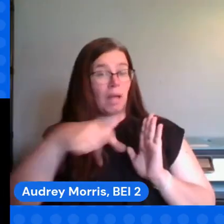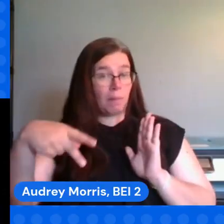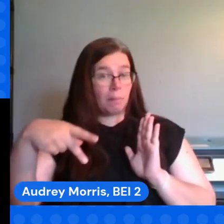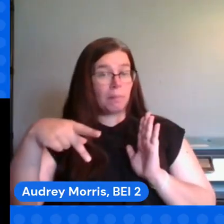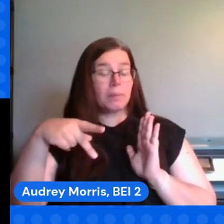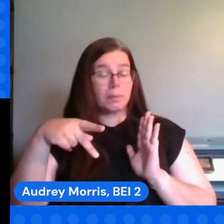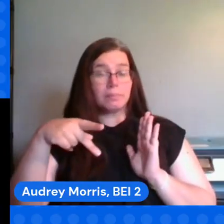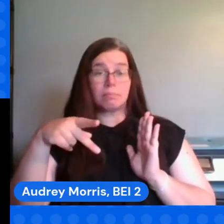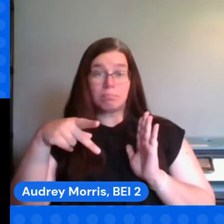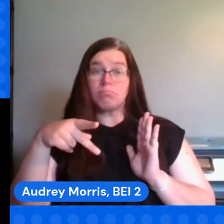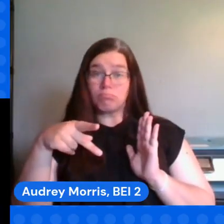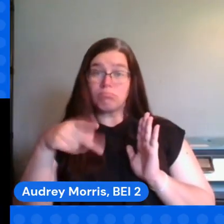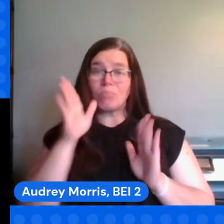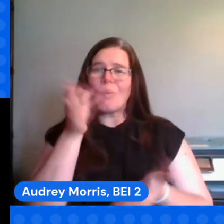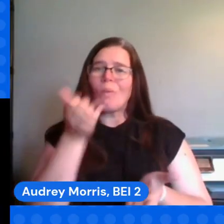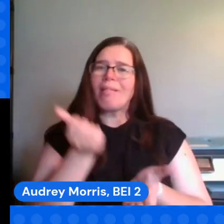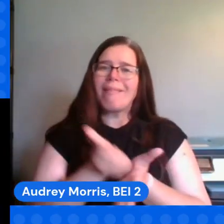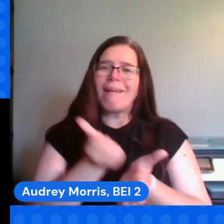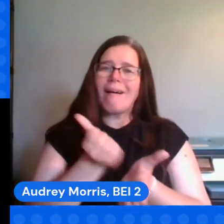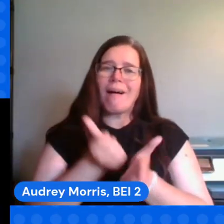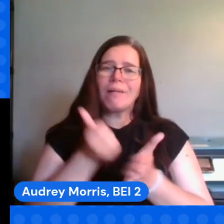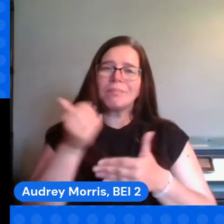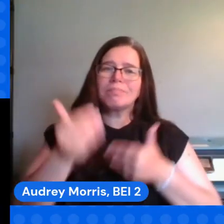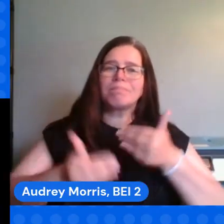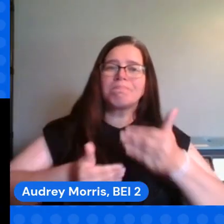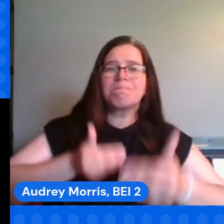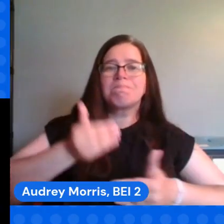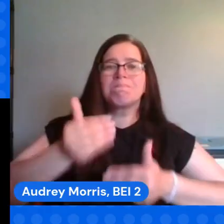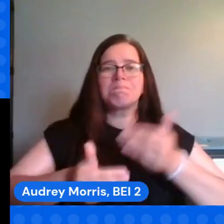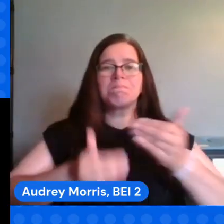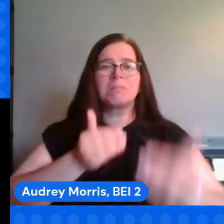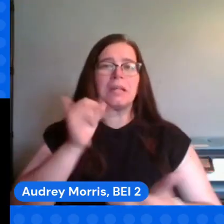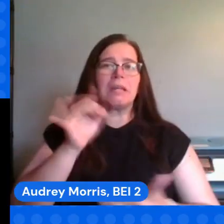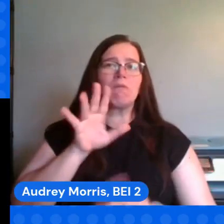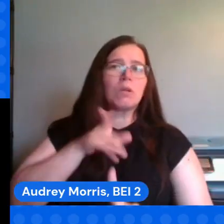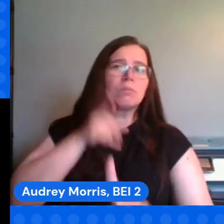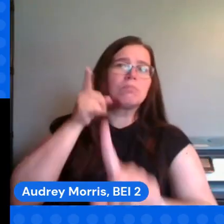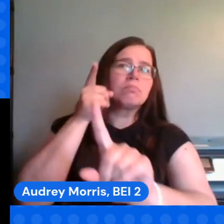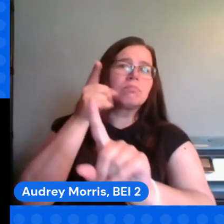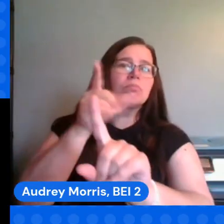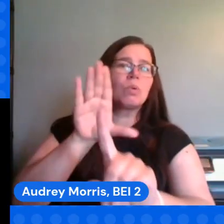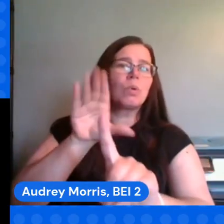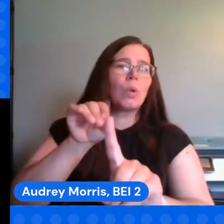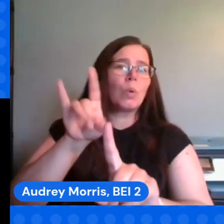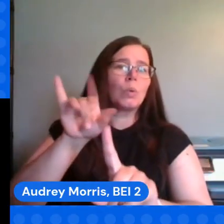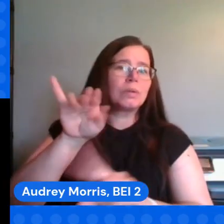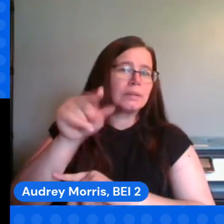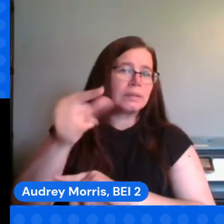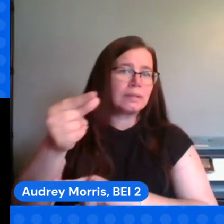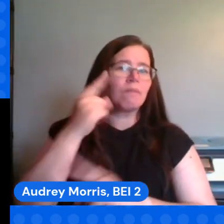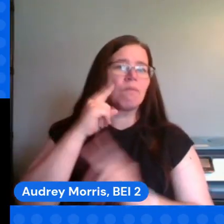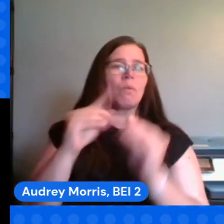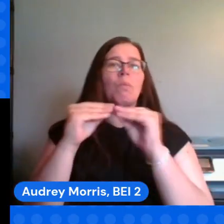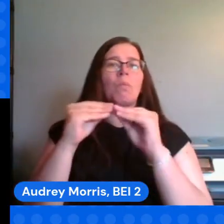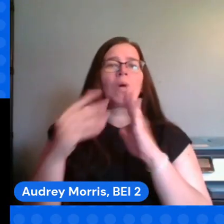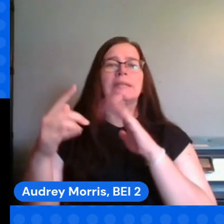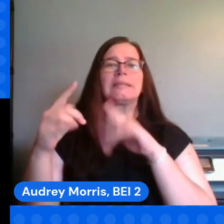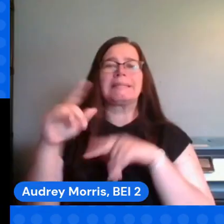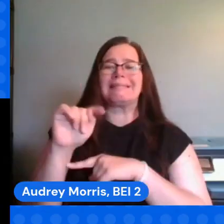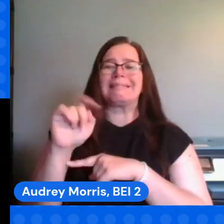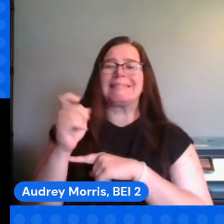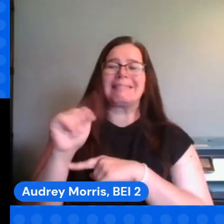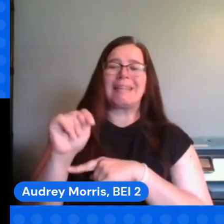Um, and it's going to help them on that path, again, if they continue to pursue coding when they get into more text-based languages like